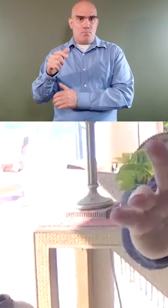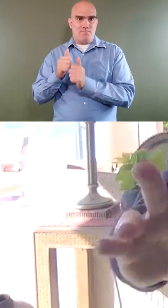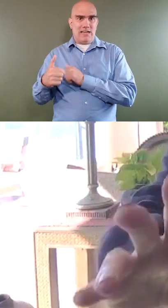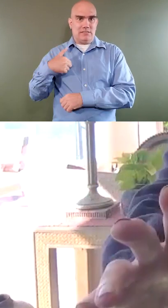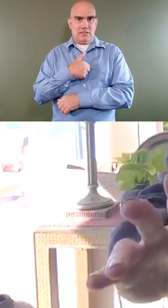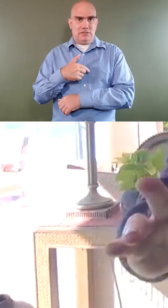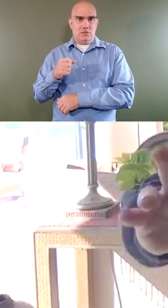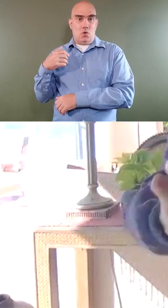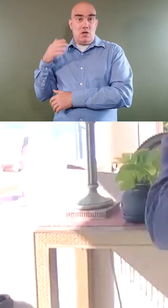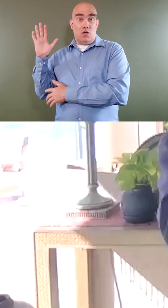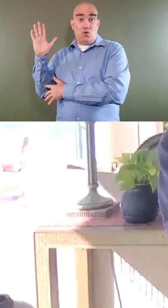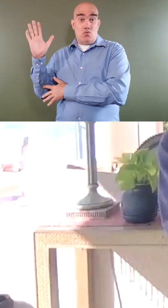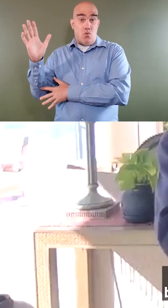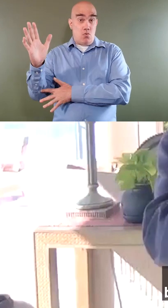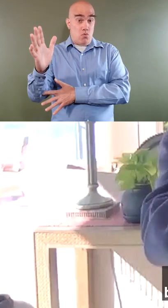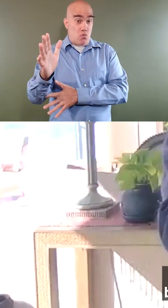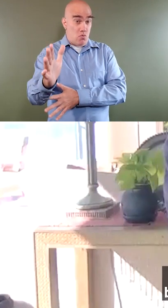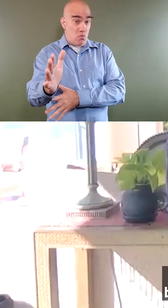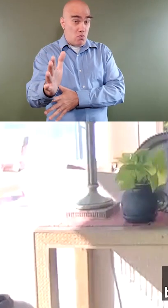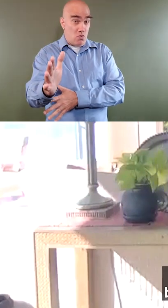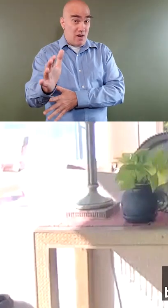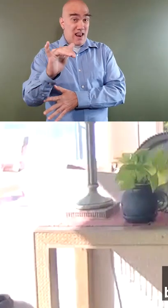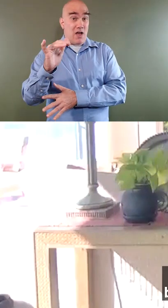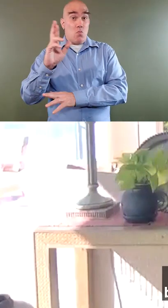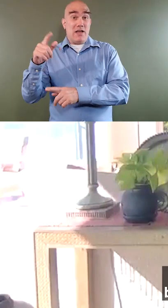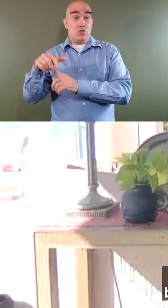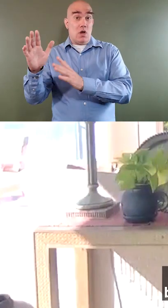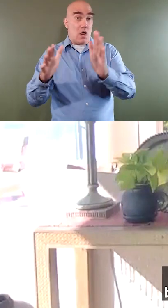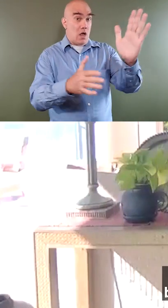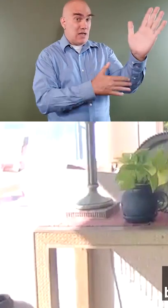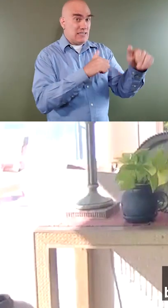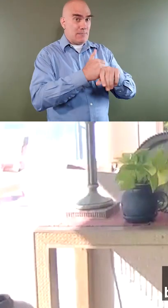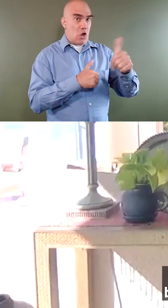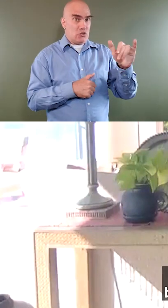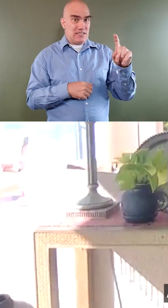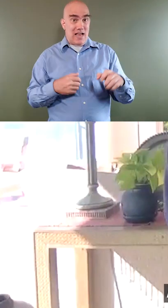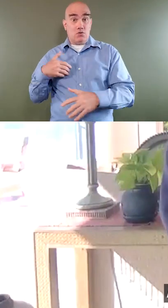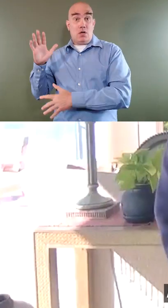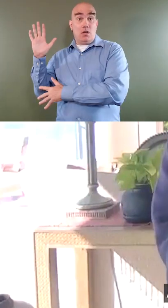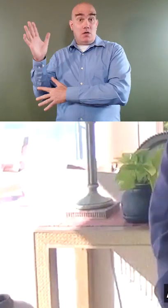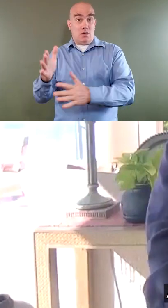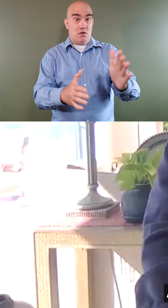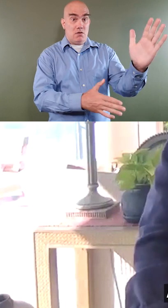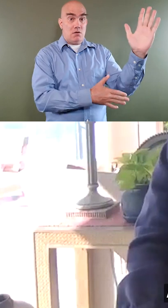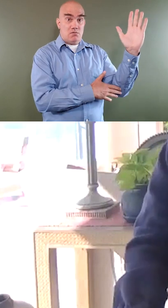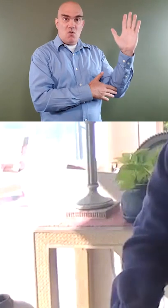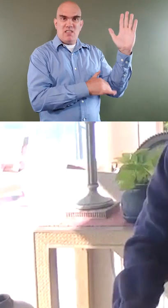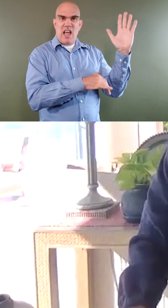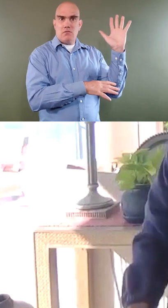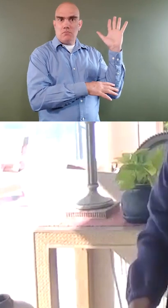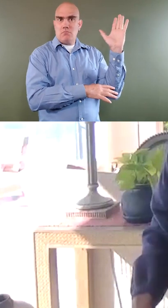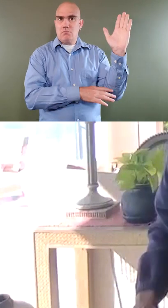And we just go to the other side, just set up like you're setting up for brush knee on the other side, and do the same movement